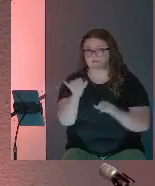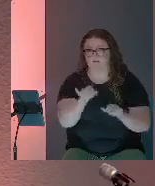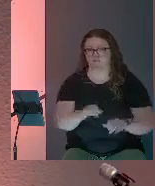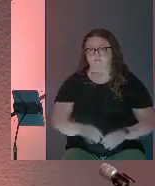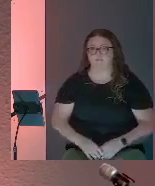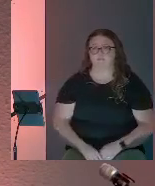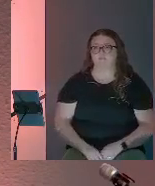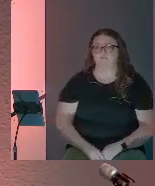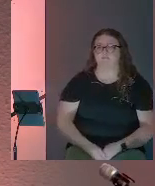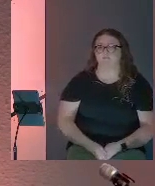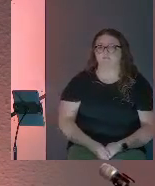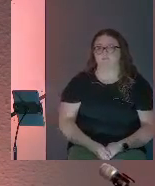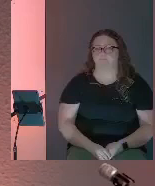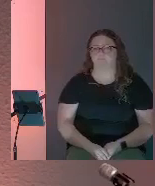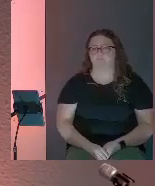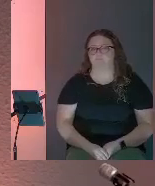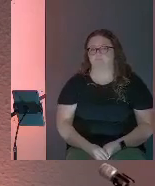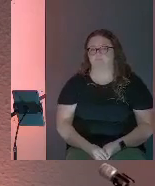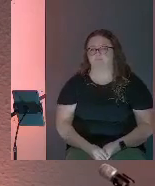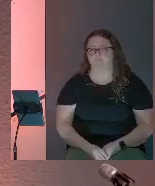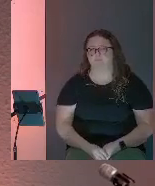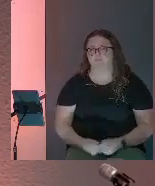Just a bunch of